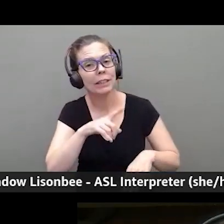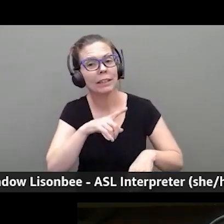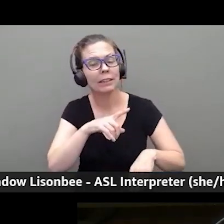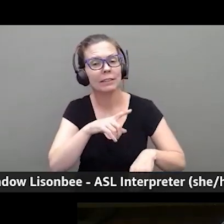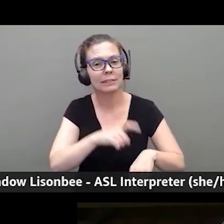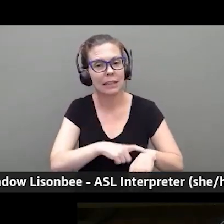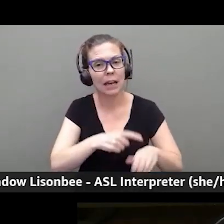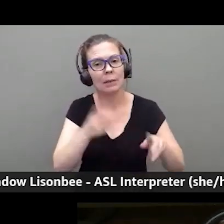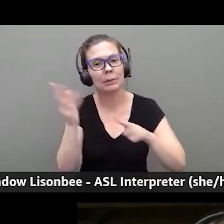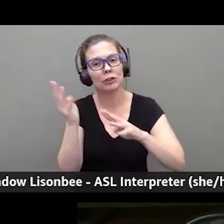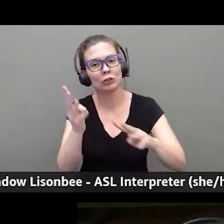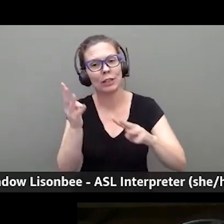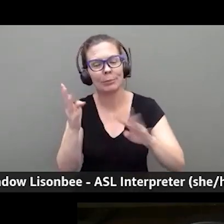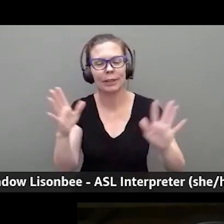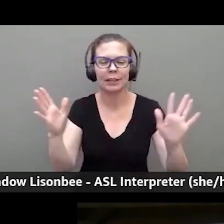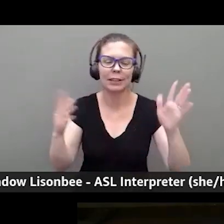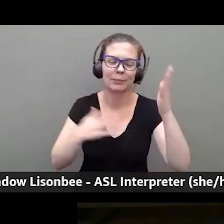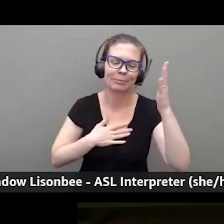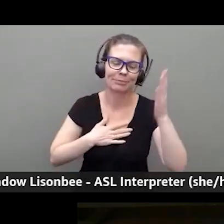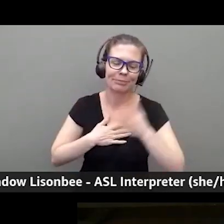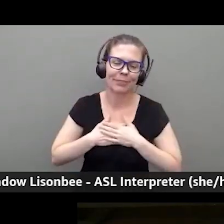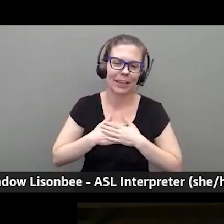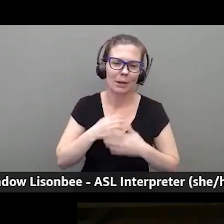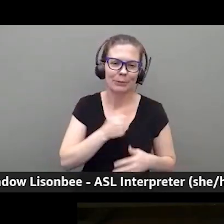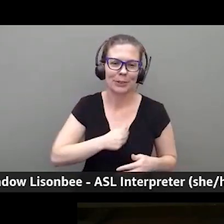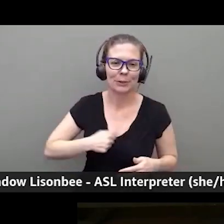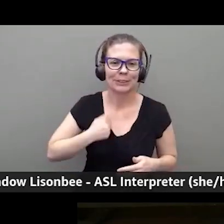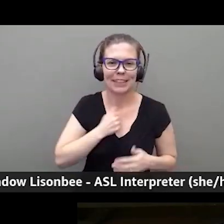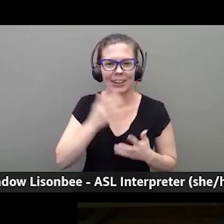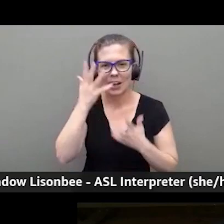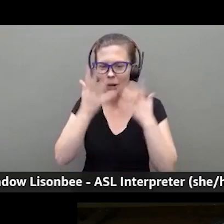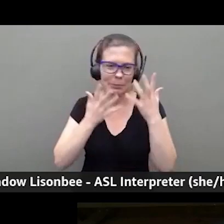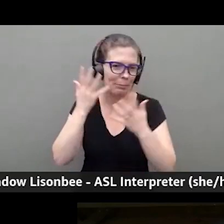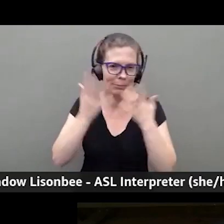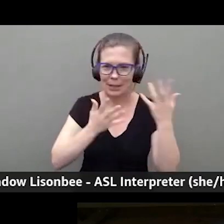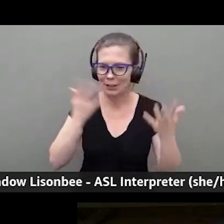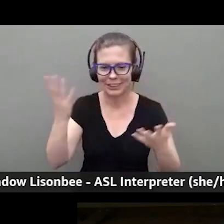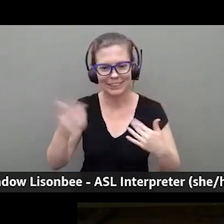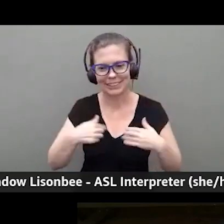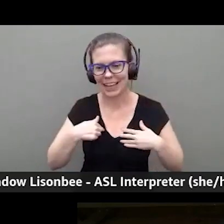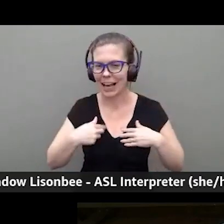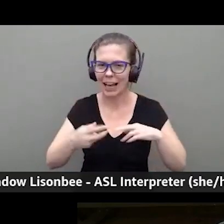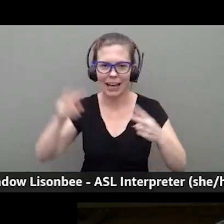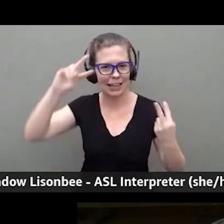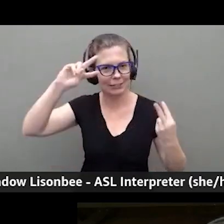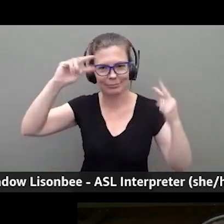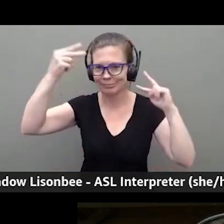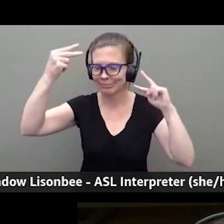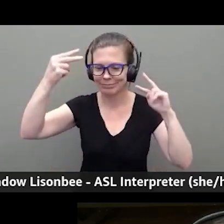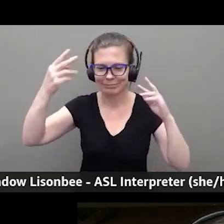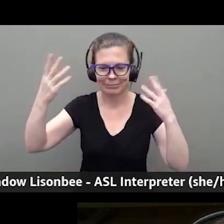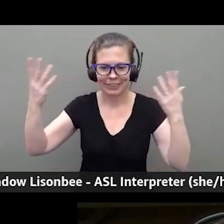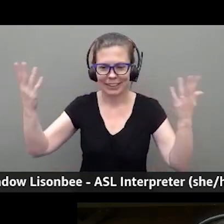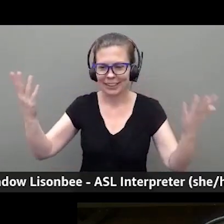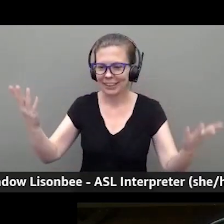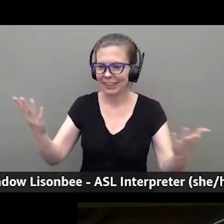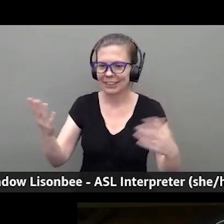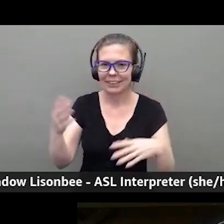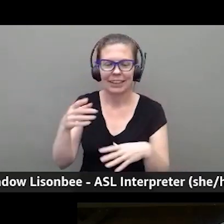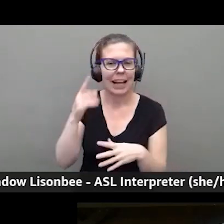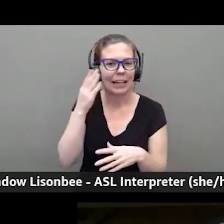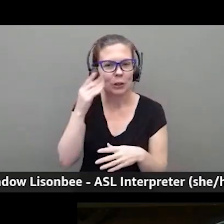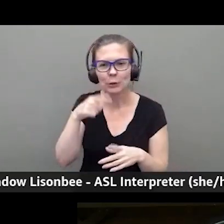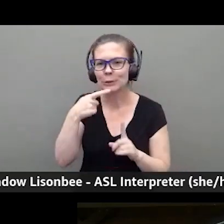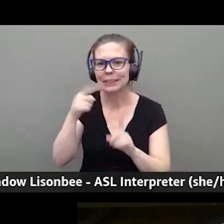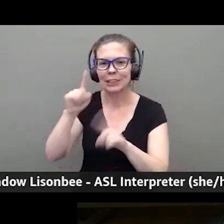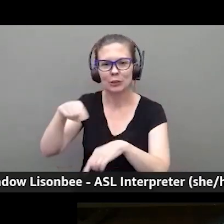Real time streaming. I'm so sorry. Mm-hmm. I'm so embarrassed. I completely misunderstood. I know you said you were going to the cabin